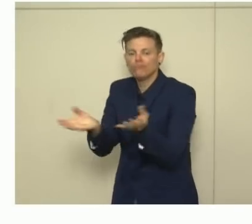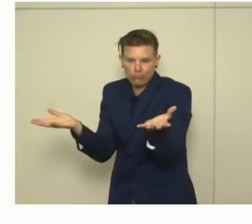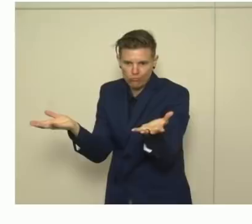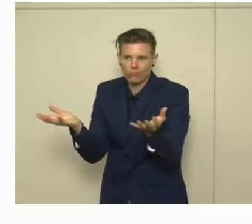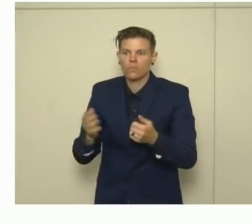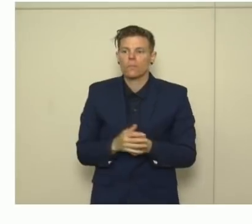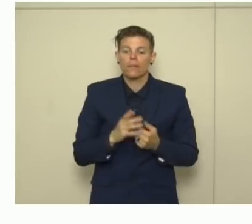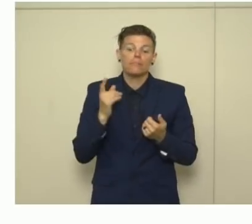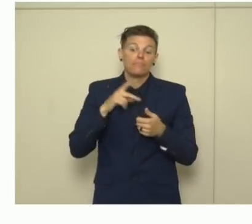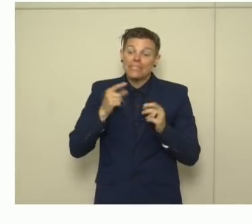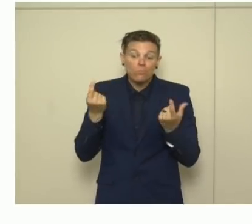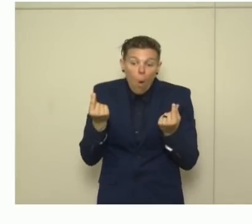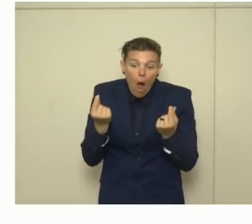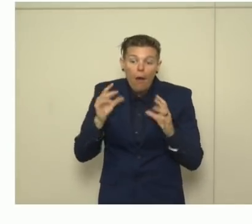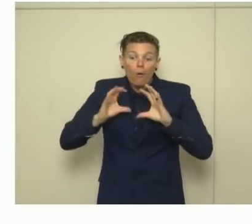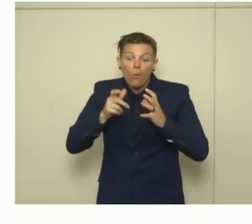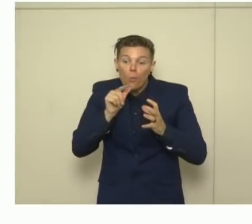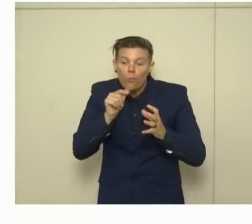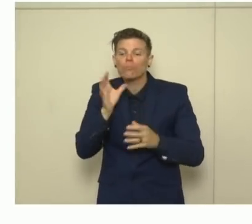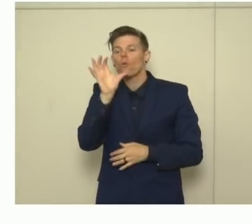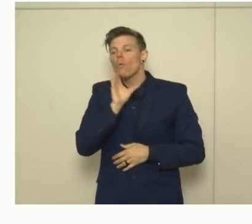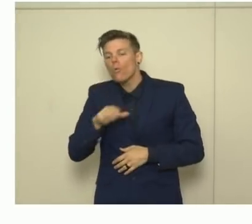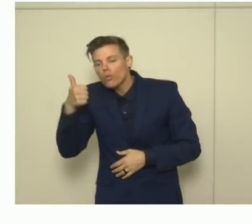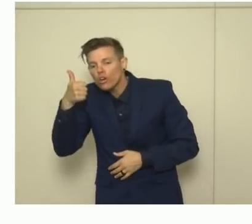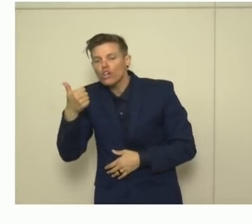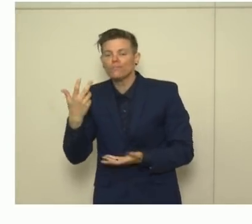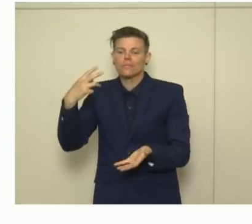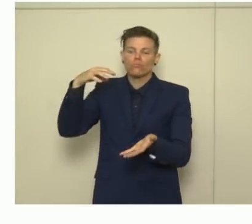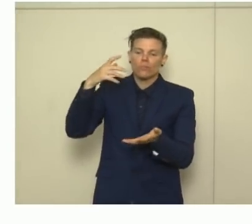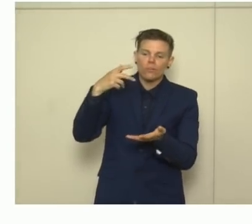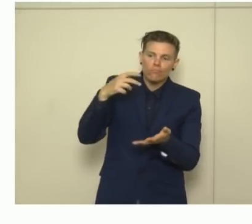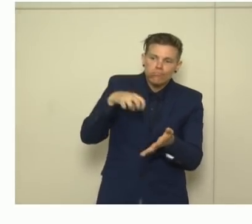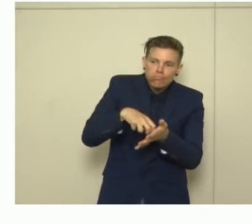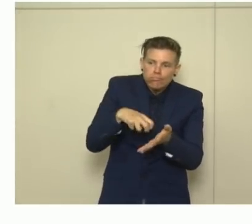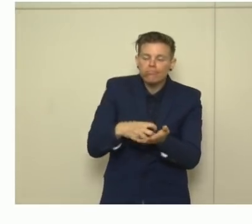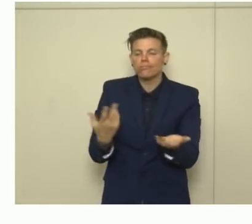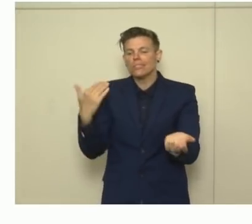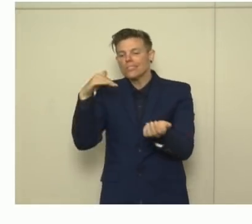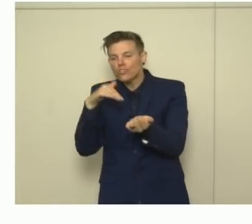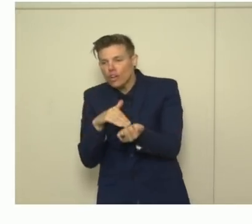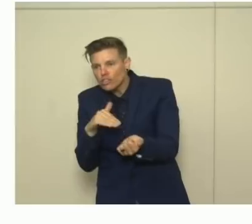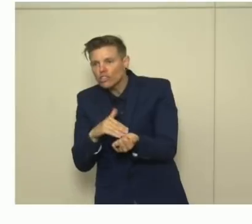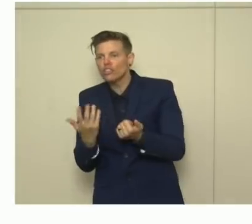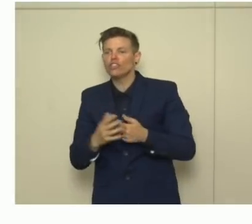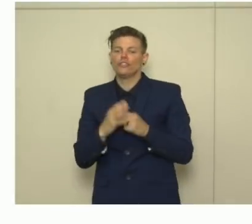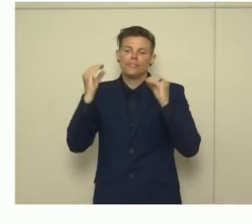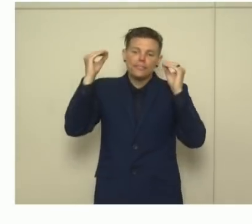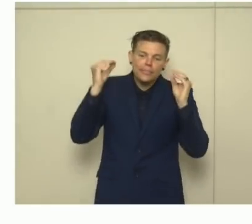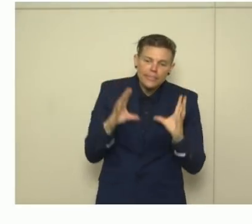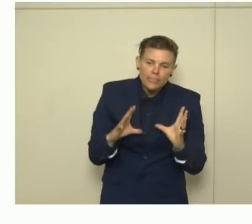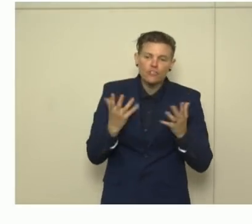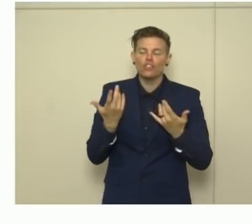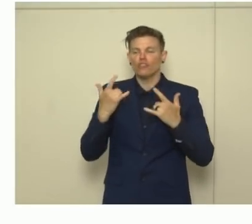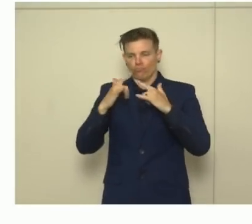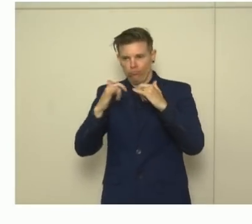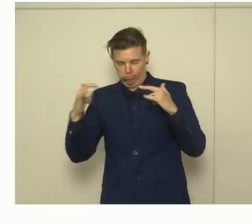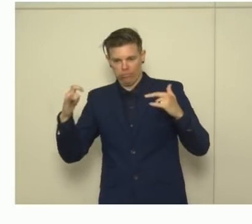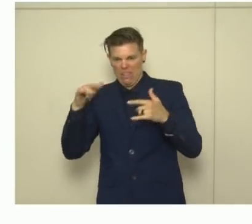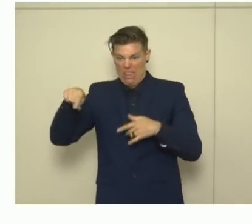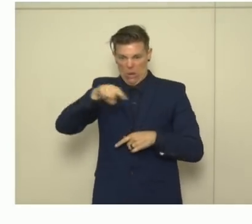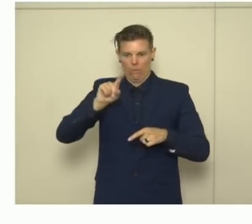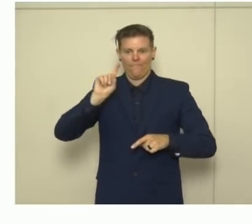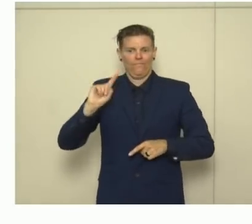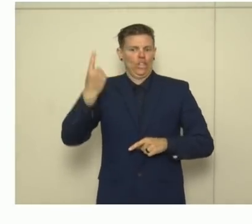adults, healthcare workers, teachers has come up, and all of those are under consideration. As we get closer, we'll give you all that